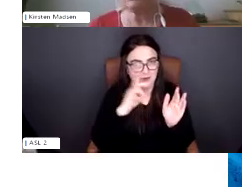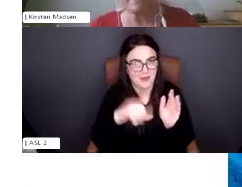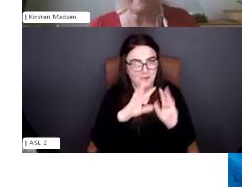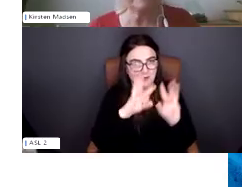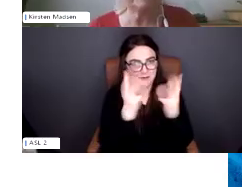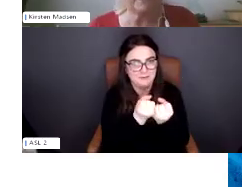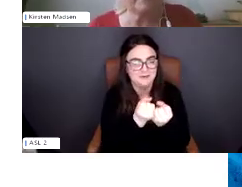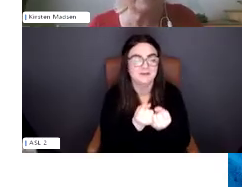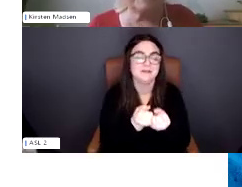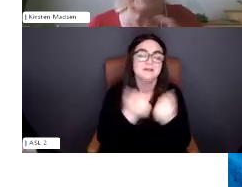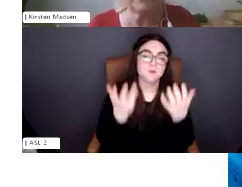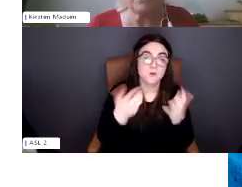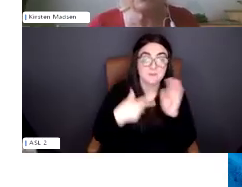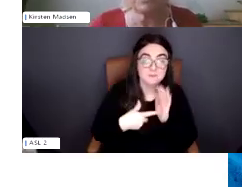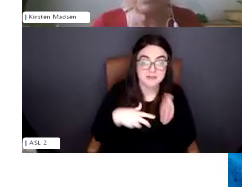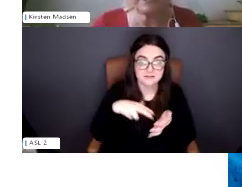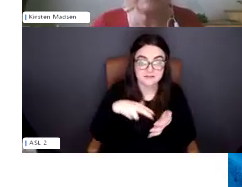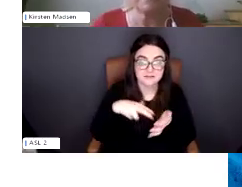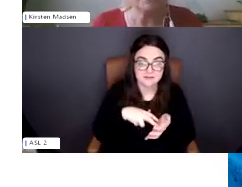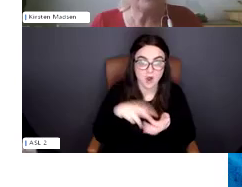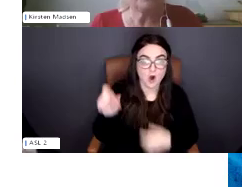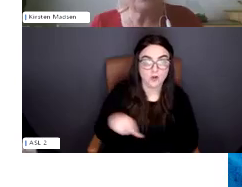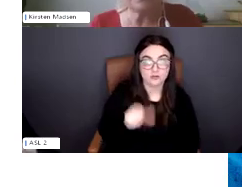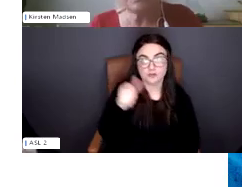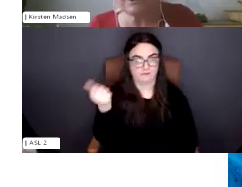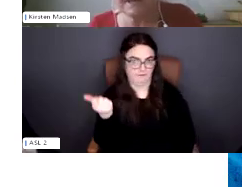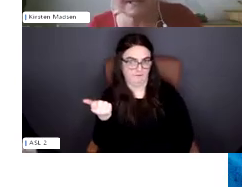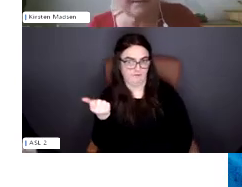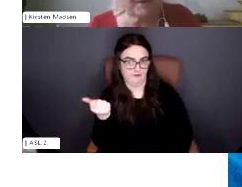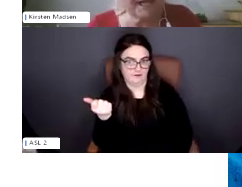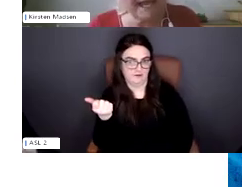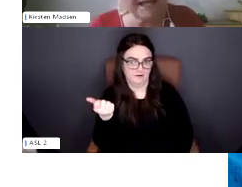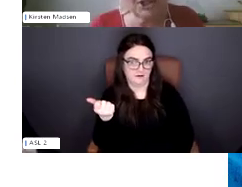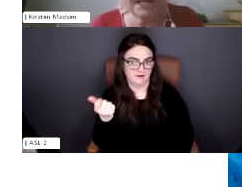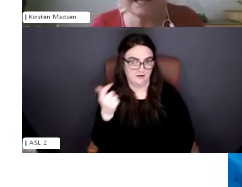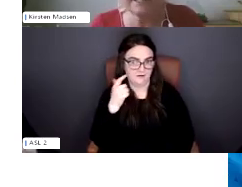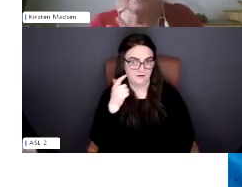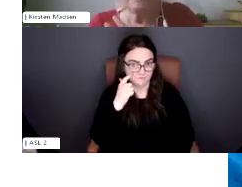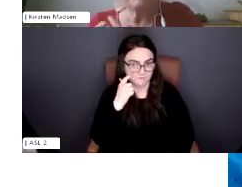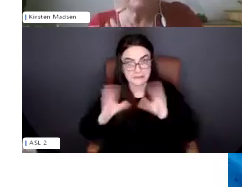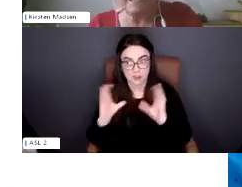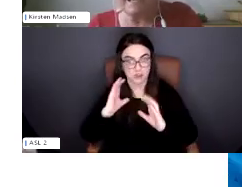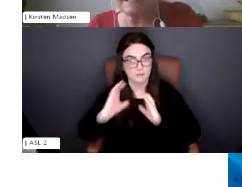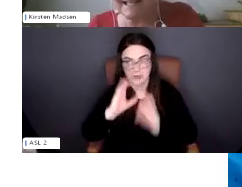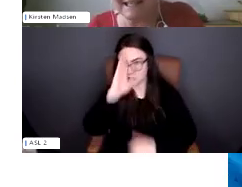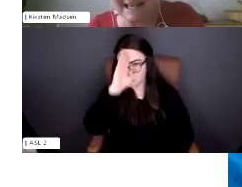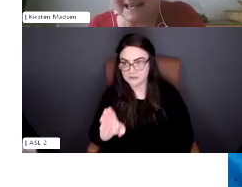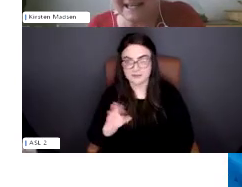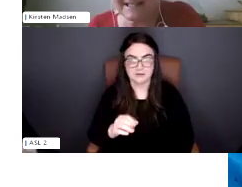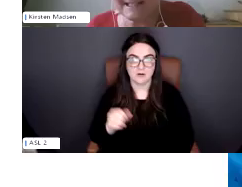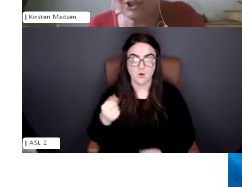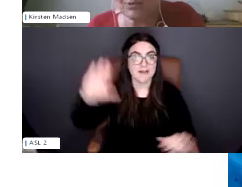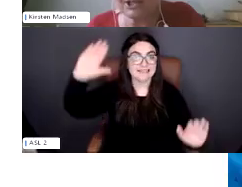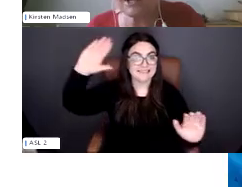as ways of considering alternatives through assertiveness, communication,